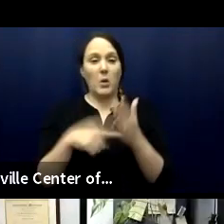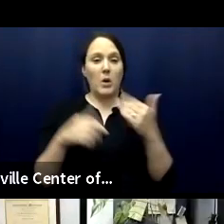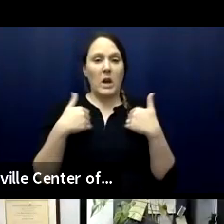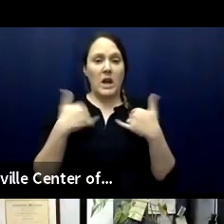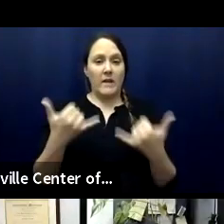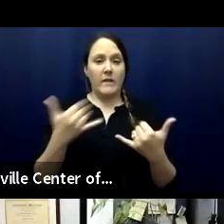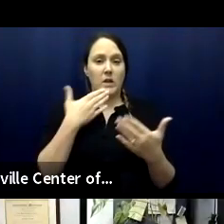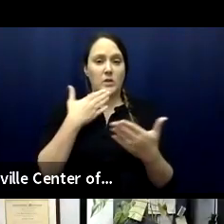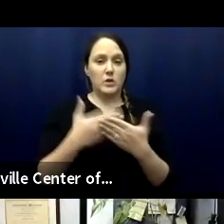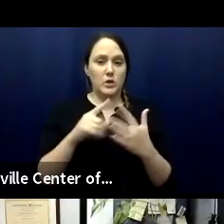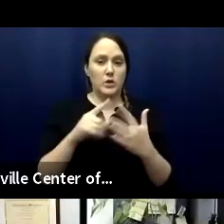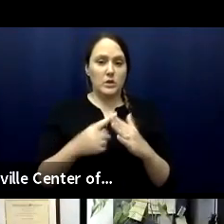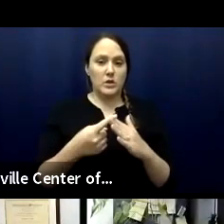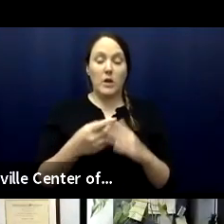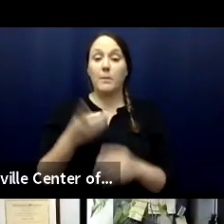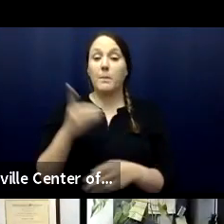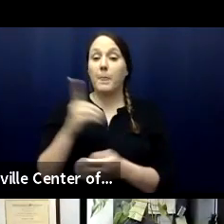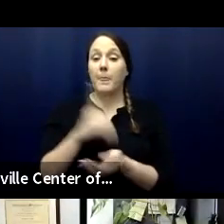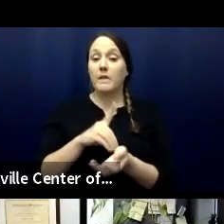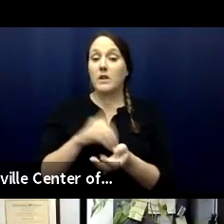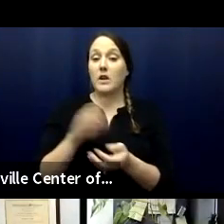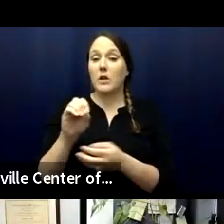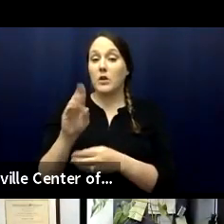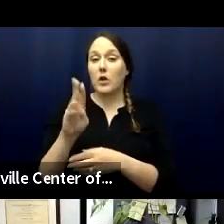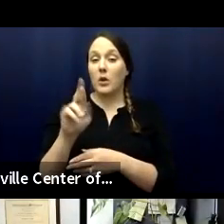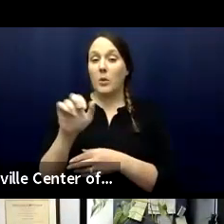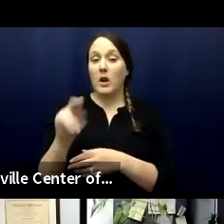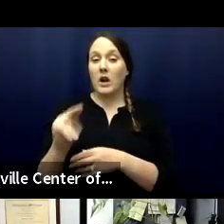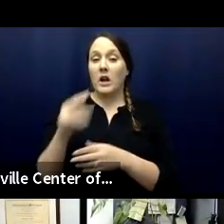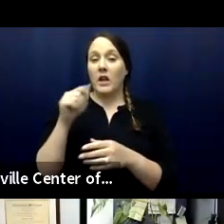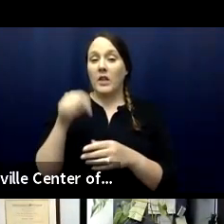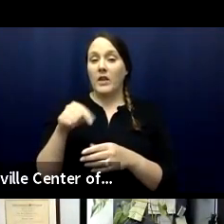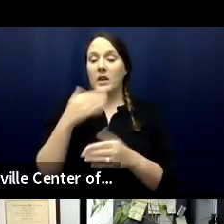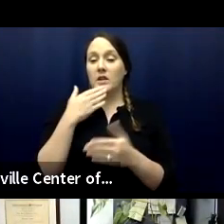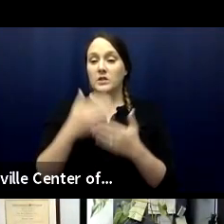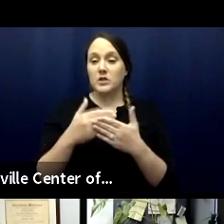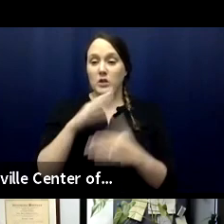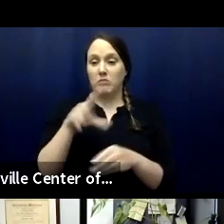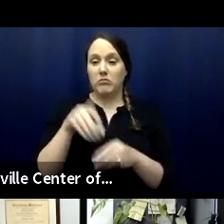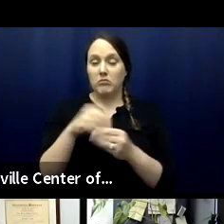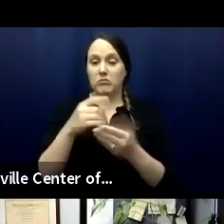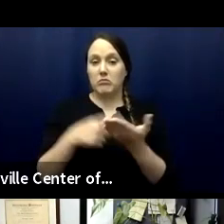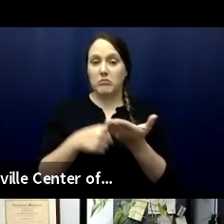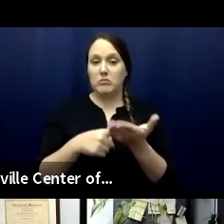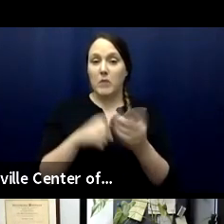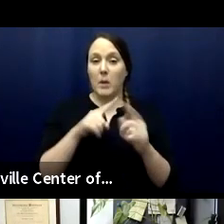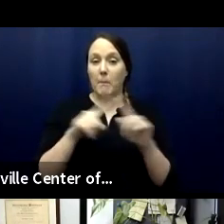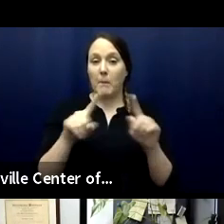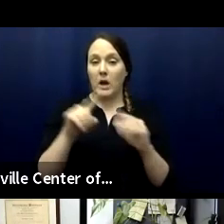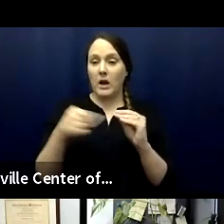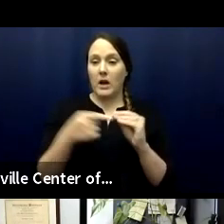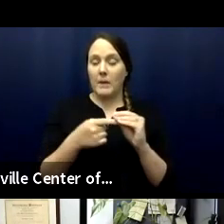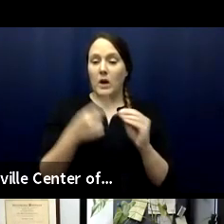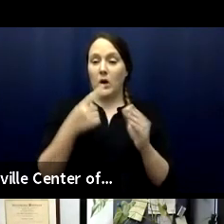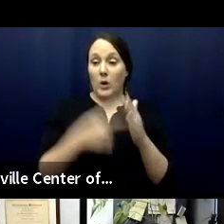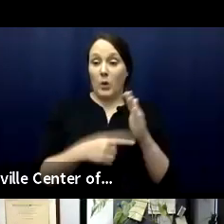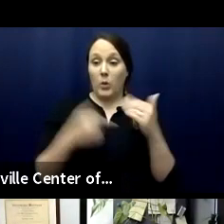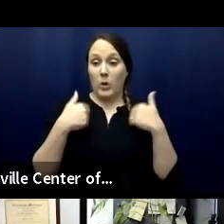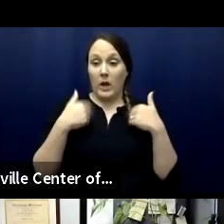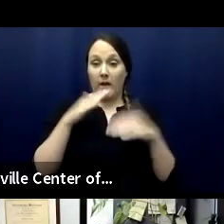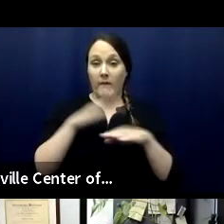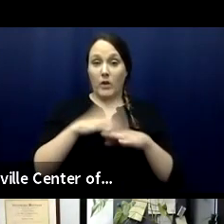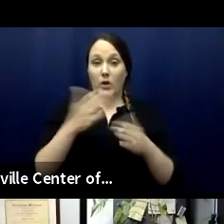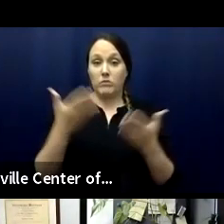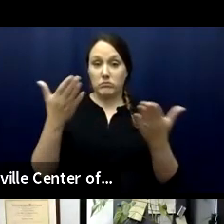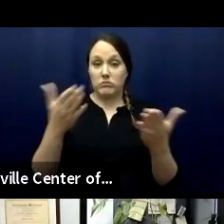O'Brien, in terms, this is very good as part of this discussion, but in terms of what we have on the floor, this